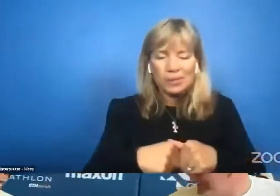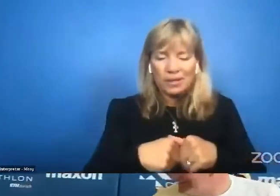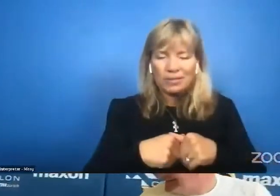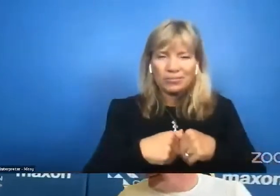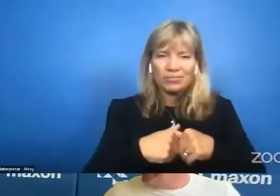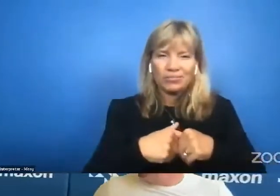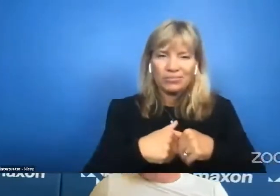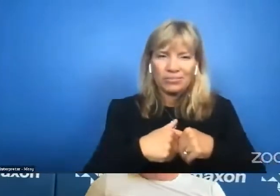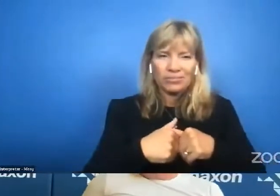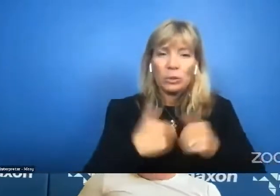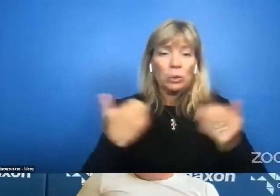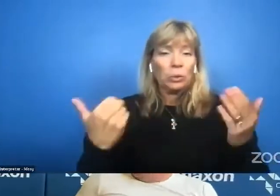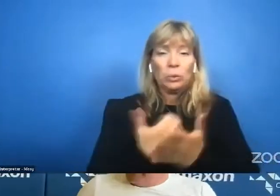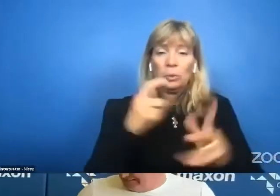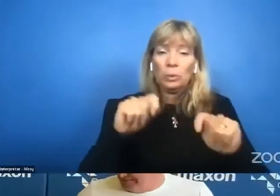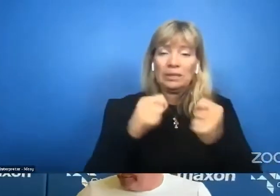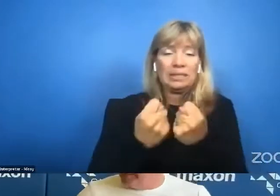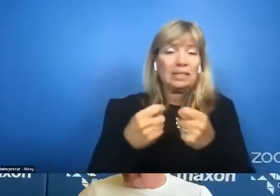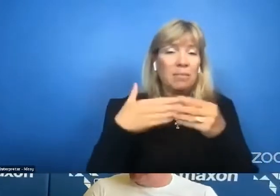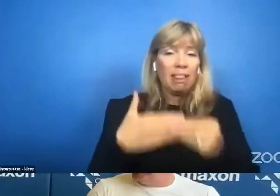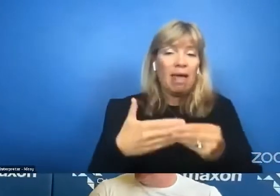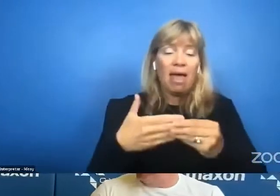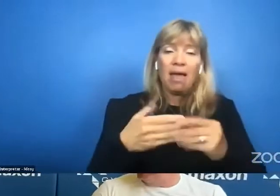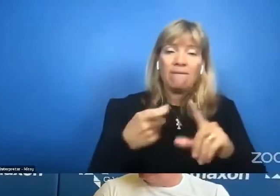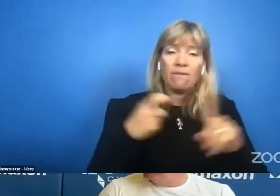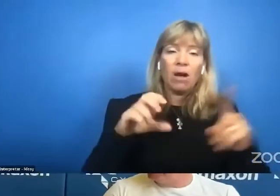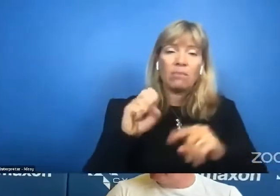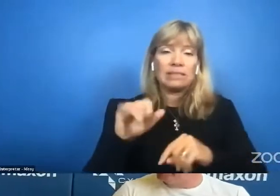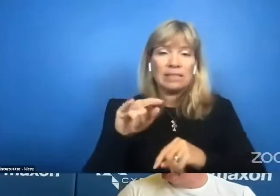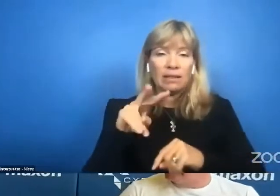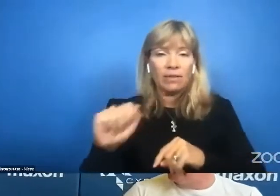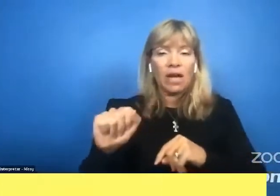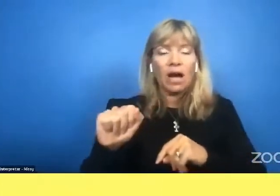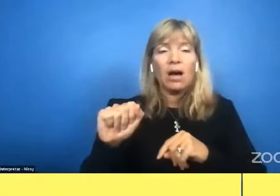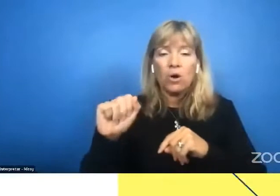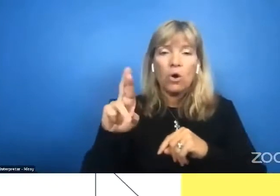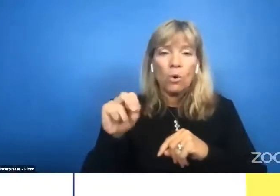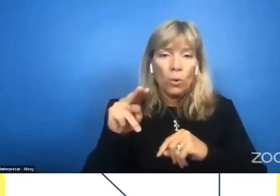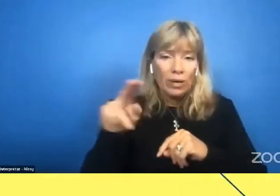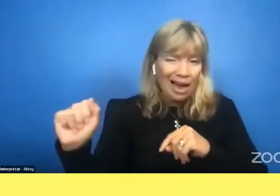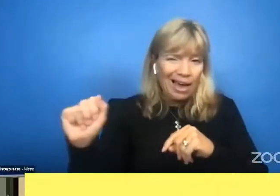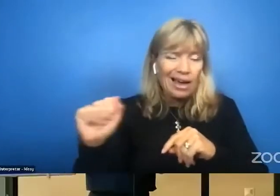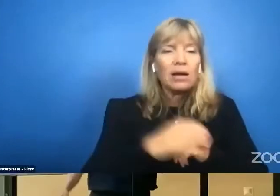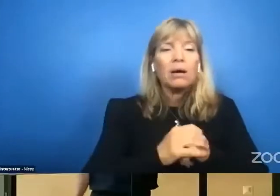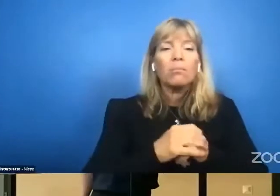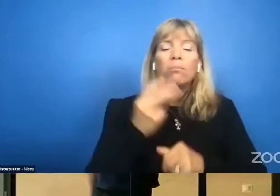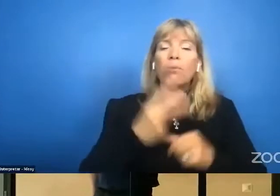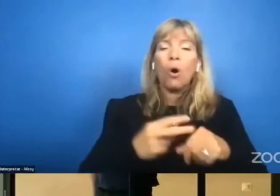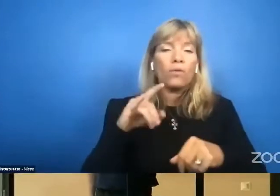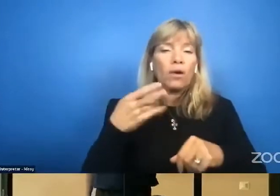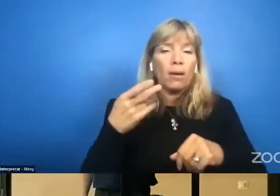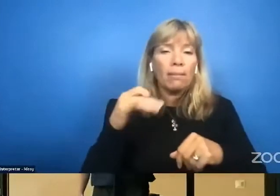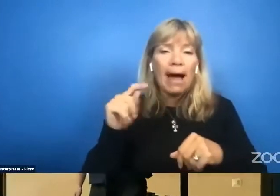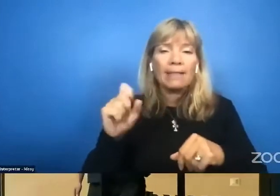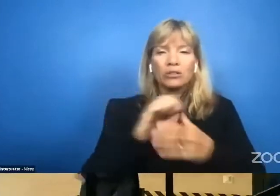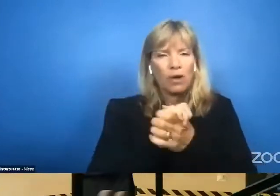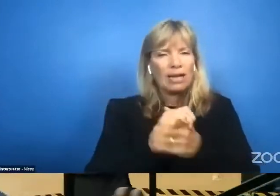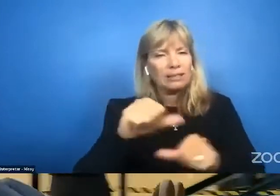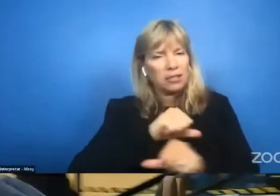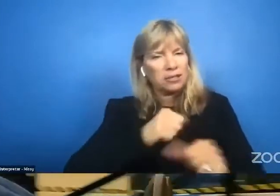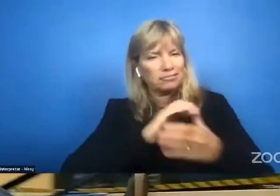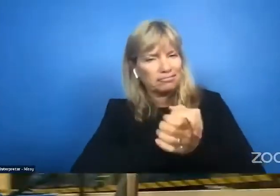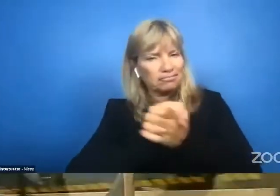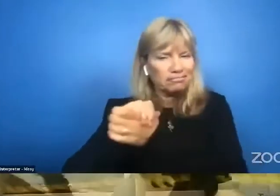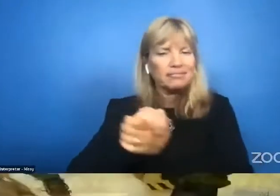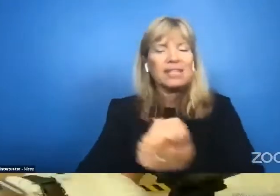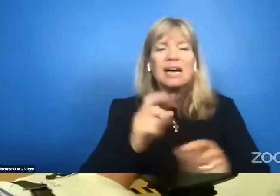by Silvia Rona. Both pilots congratulate each other, but in slow motion,